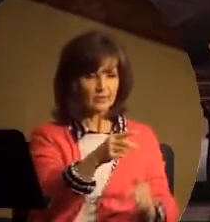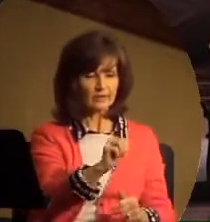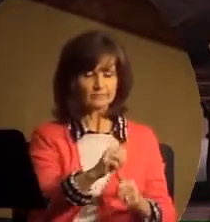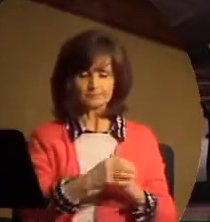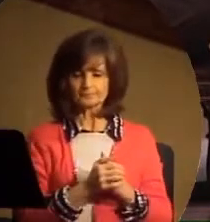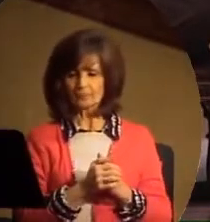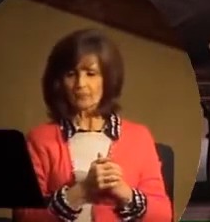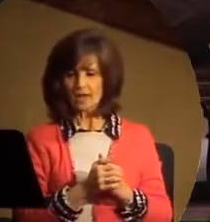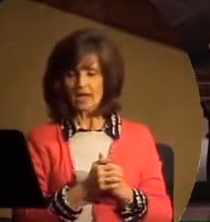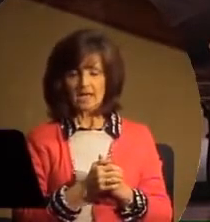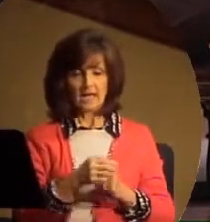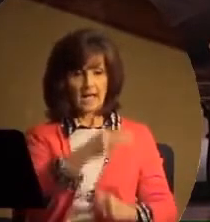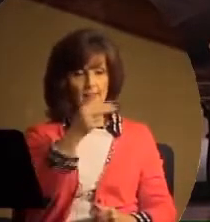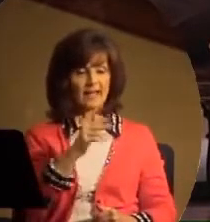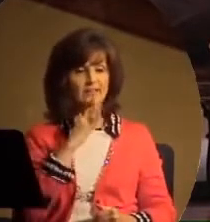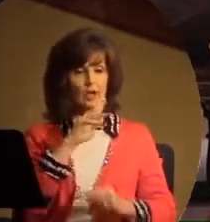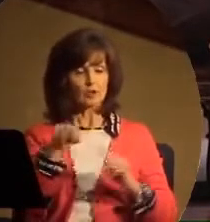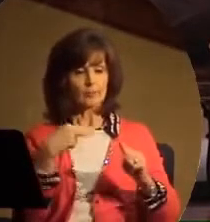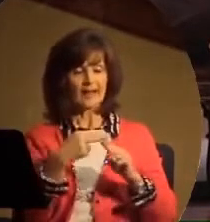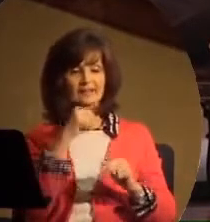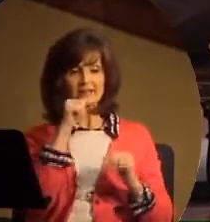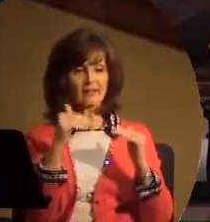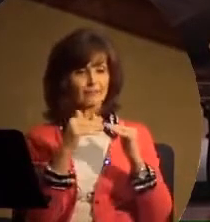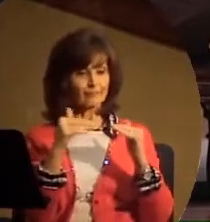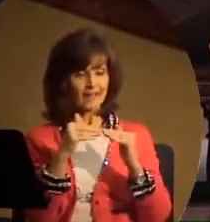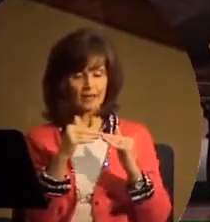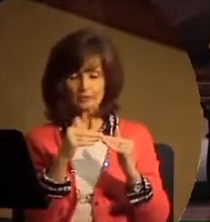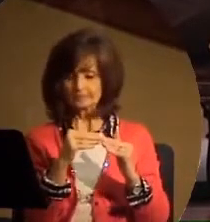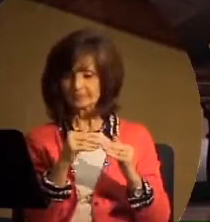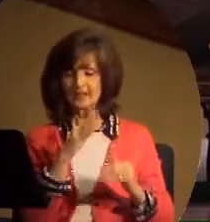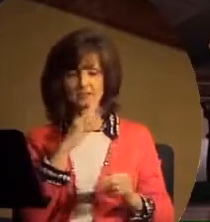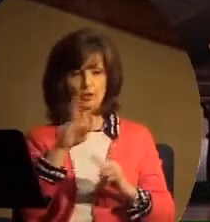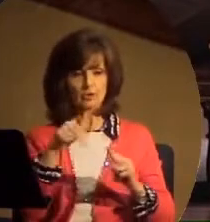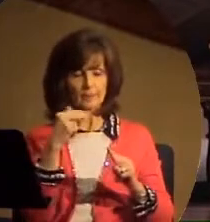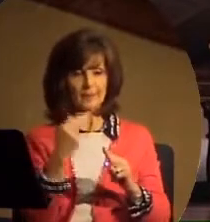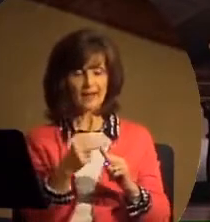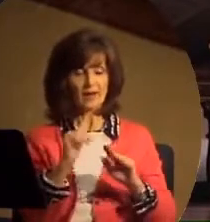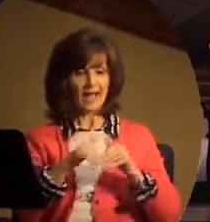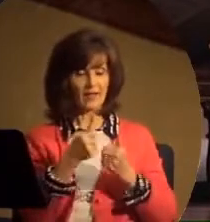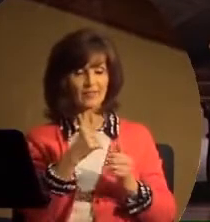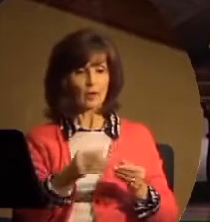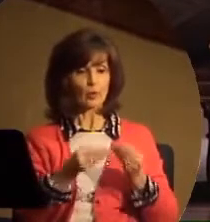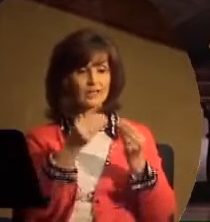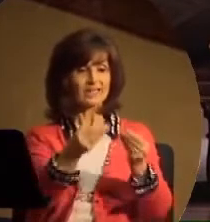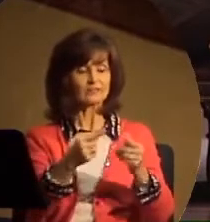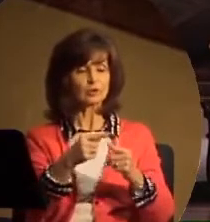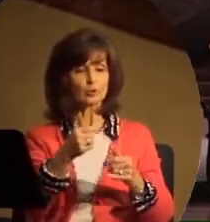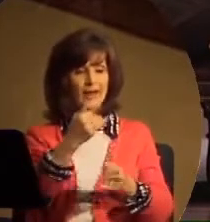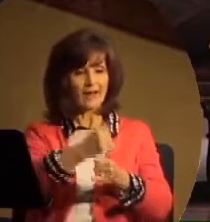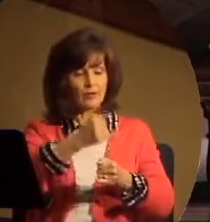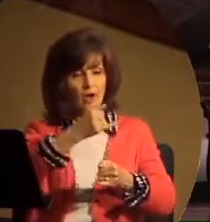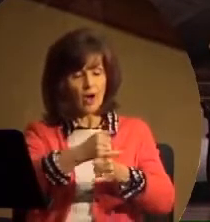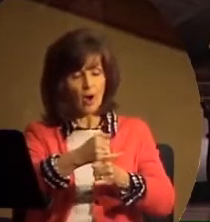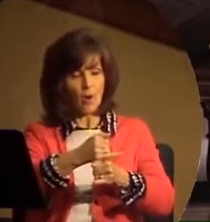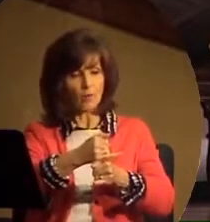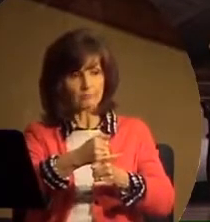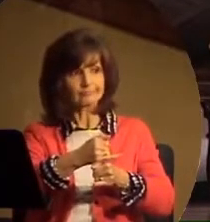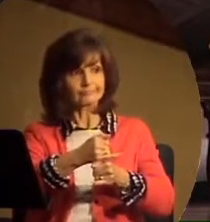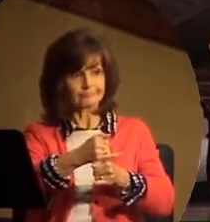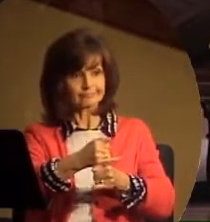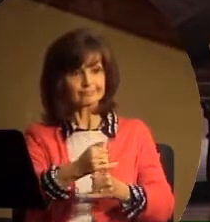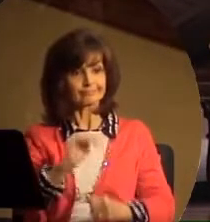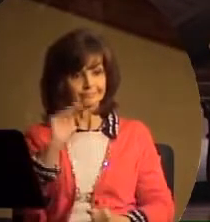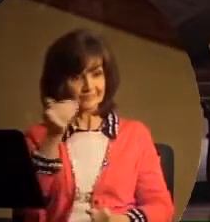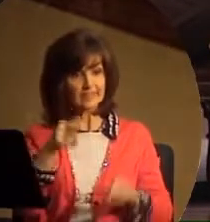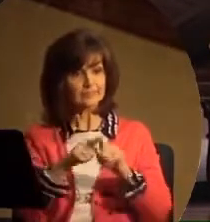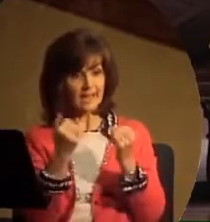land. He talked about the iniquity of the land. Over in chapter 2, he talks about how that they were given to alcohol. Boy, that sounds